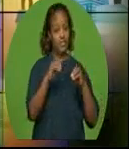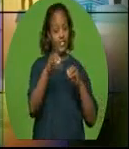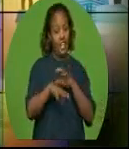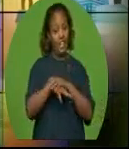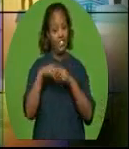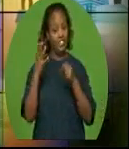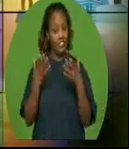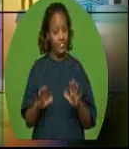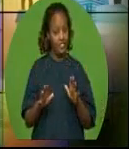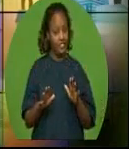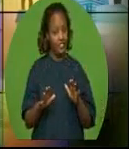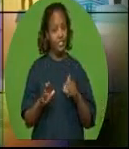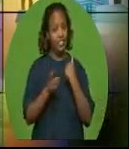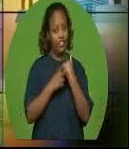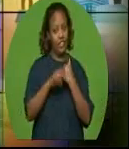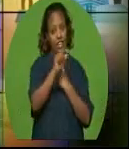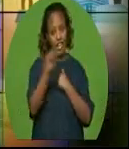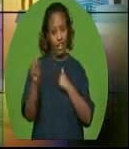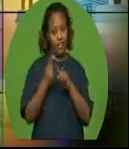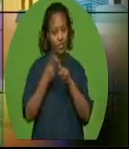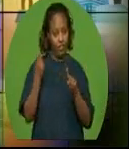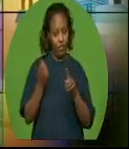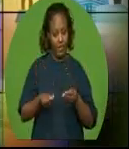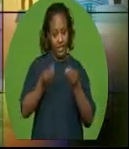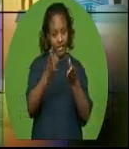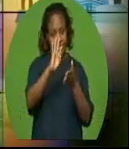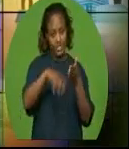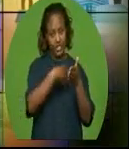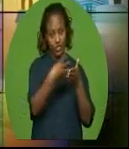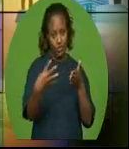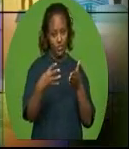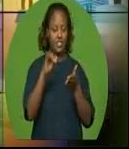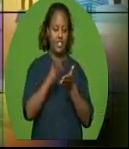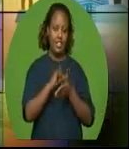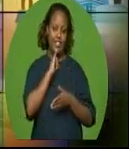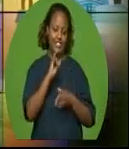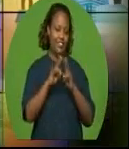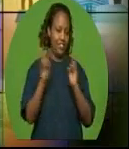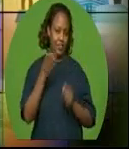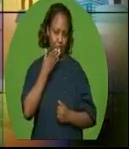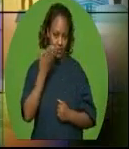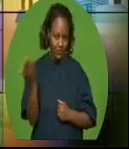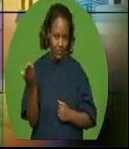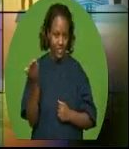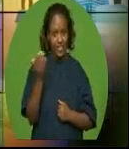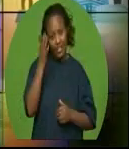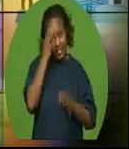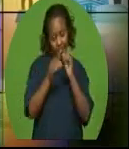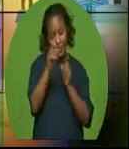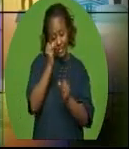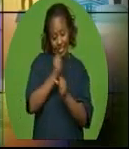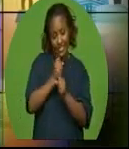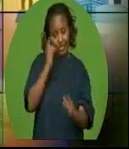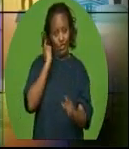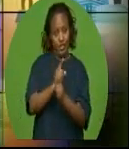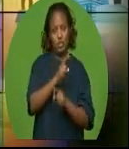Students, have you derived the saving line from the given saving schedule? That's very good. If you plotted